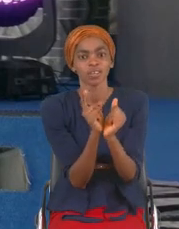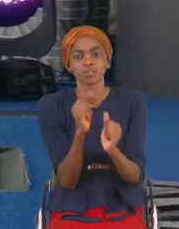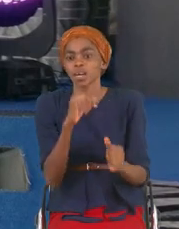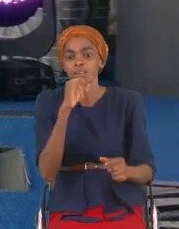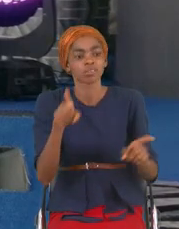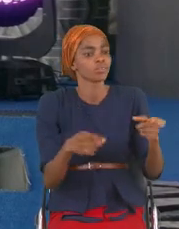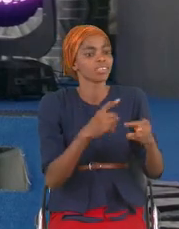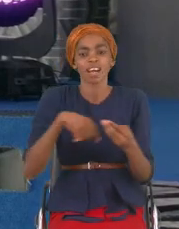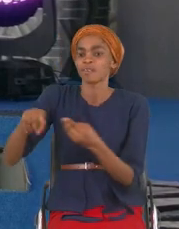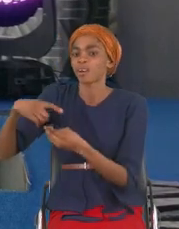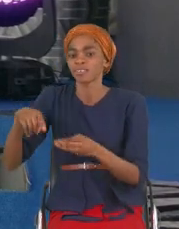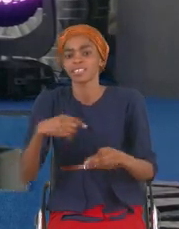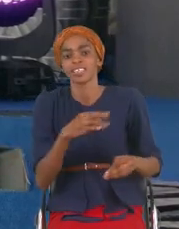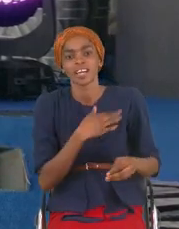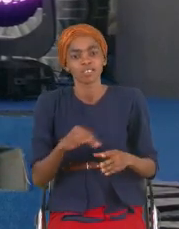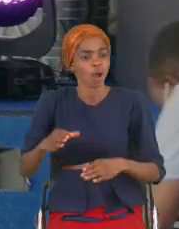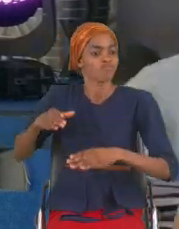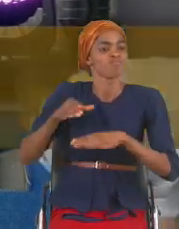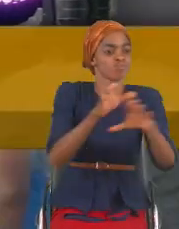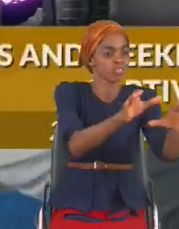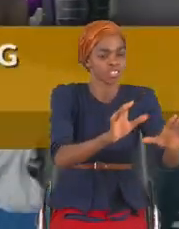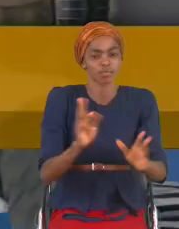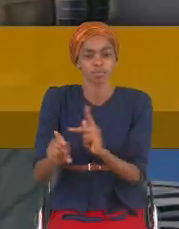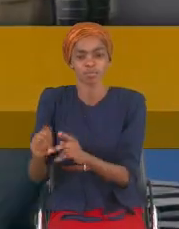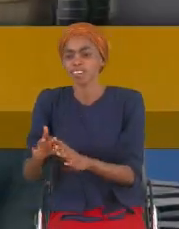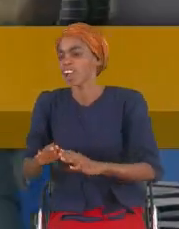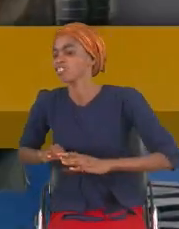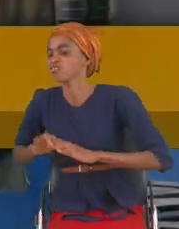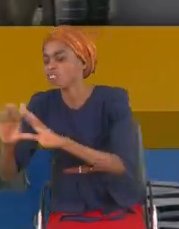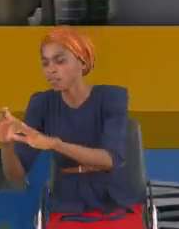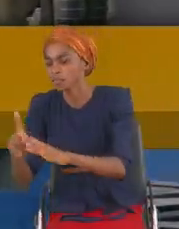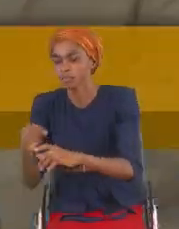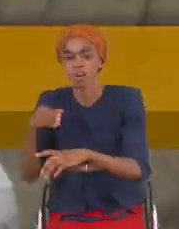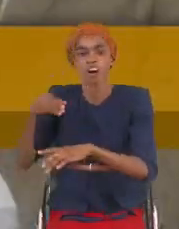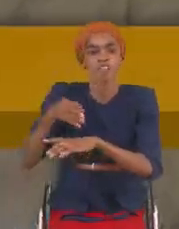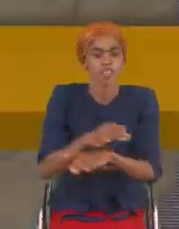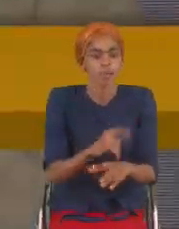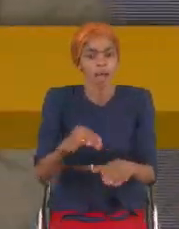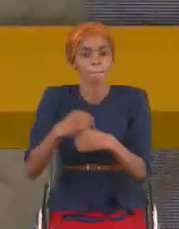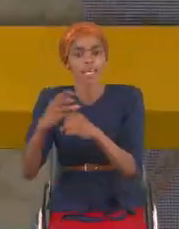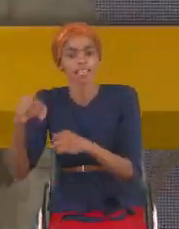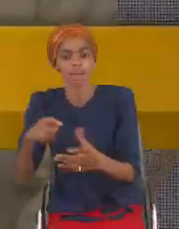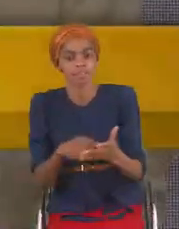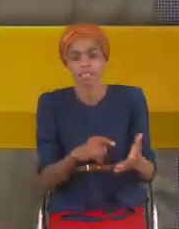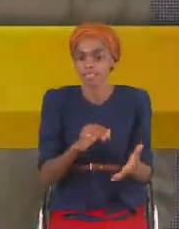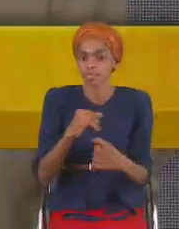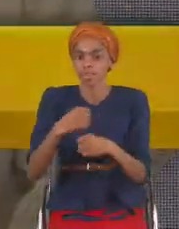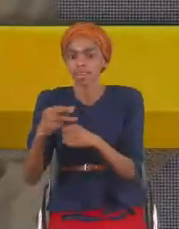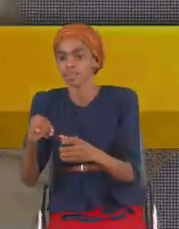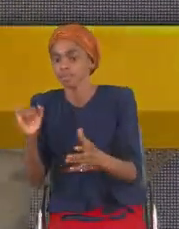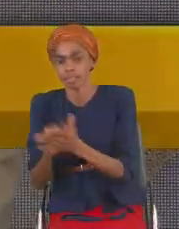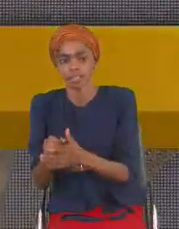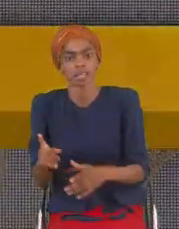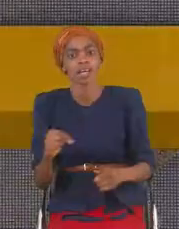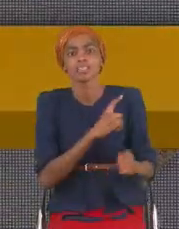around and, pushing people, driving people, making them this and making them that. The